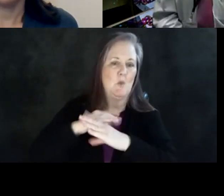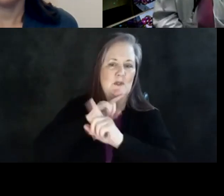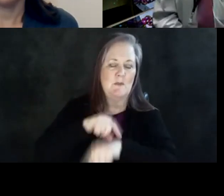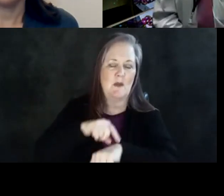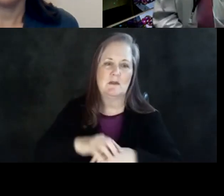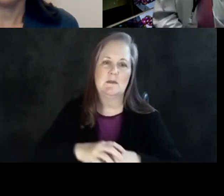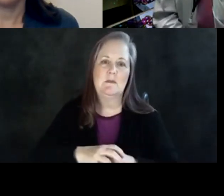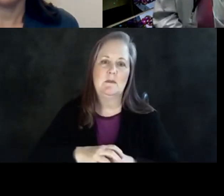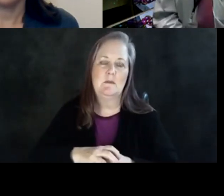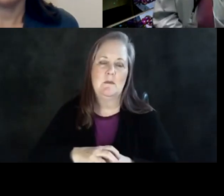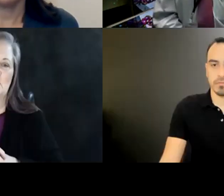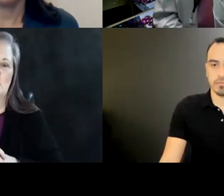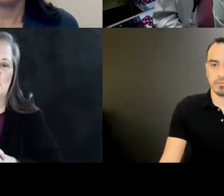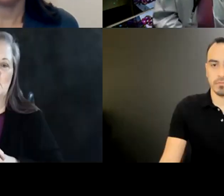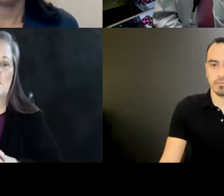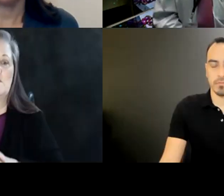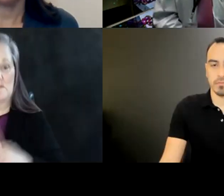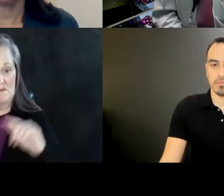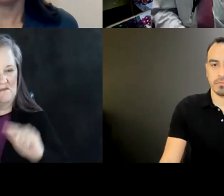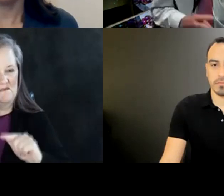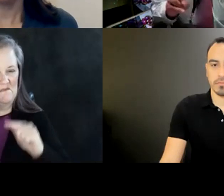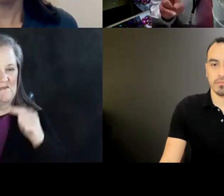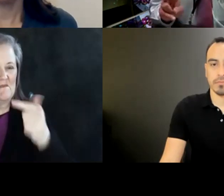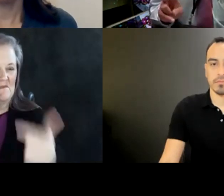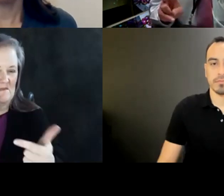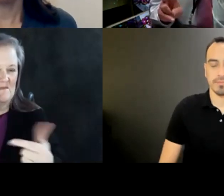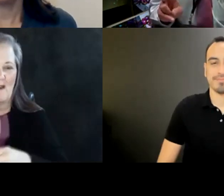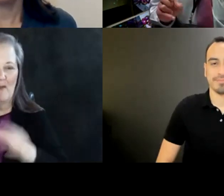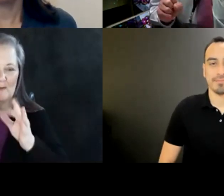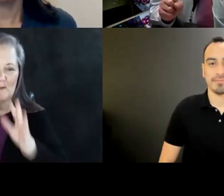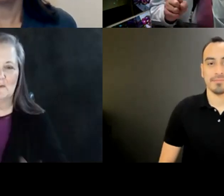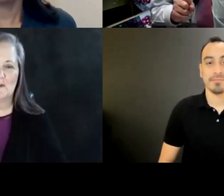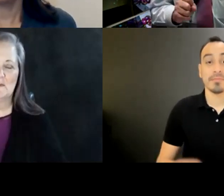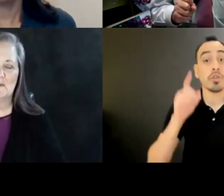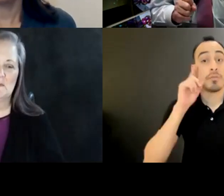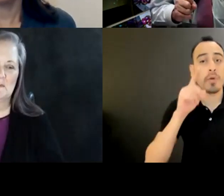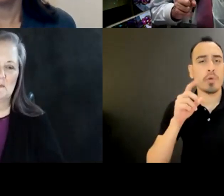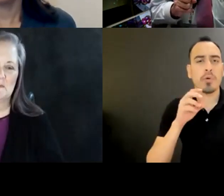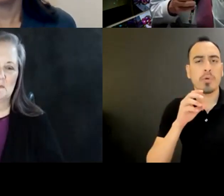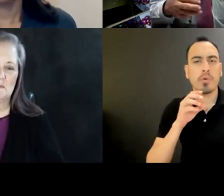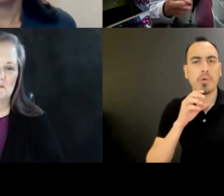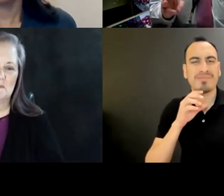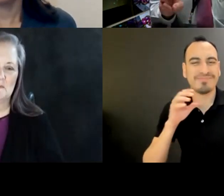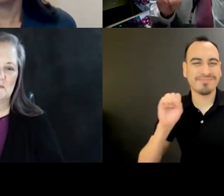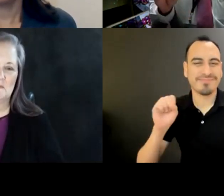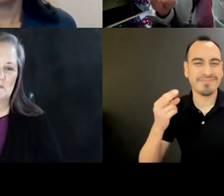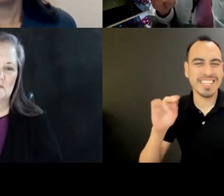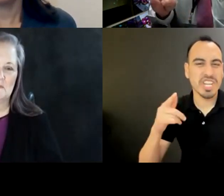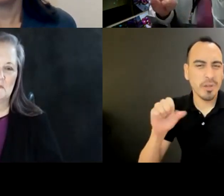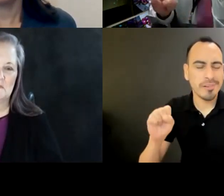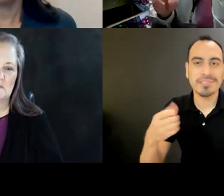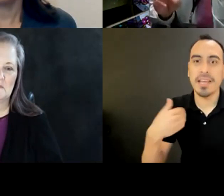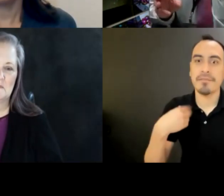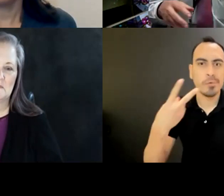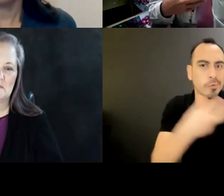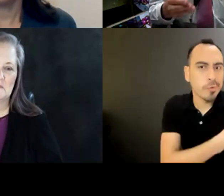it, for older people who get Shingrix, we get 2 doses. For hepatitis B vaccine,